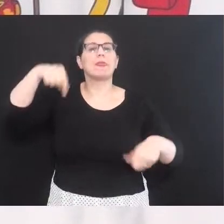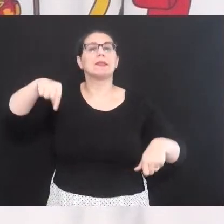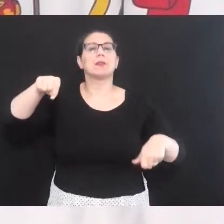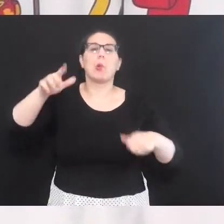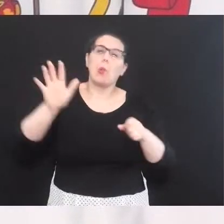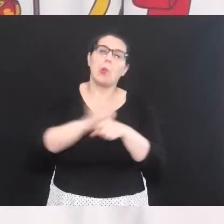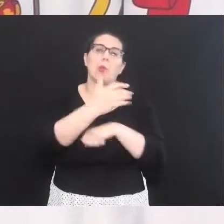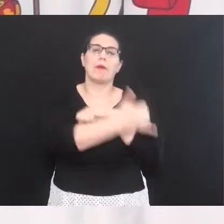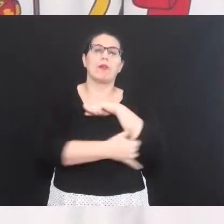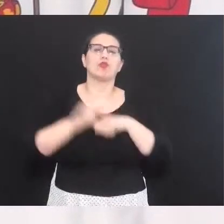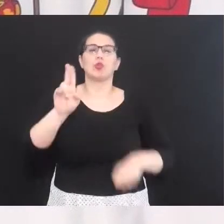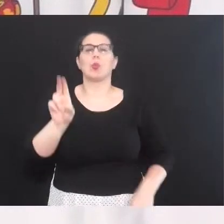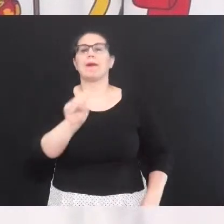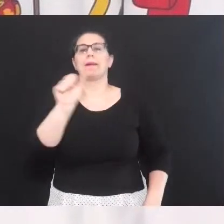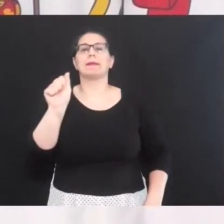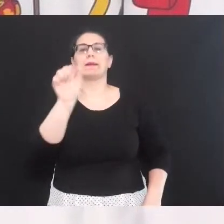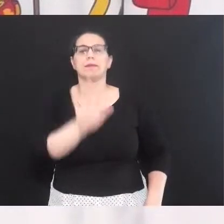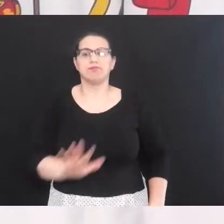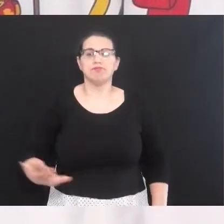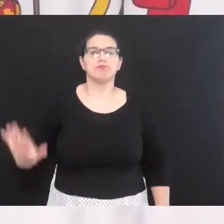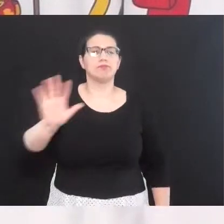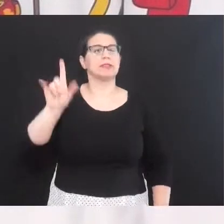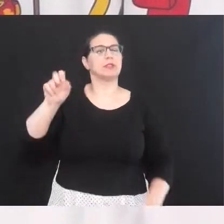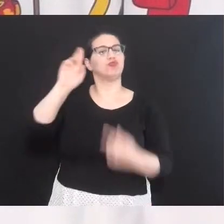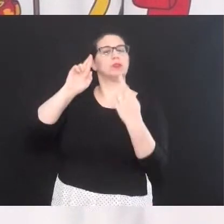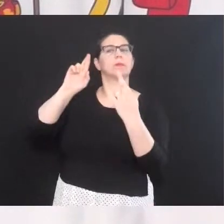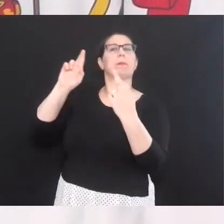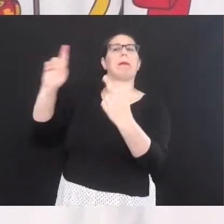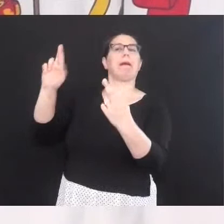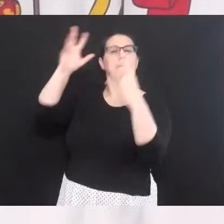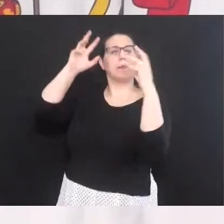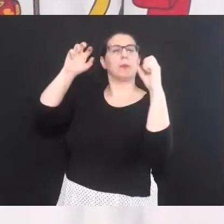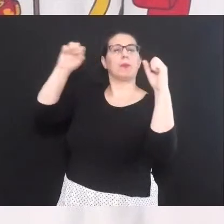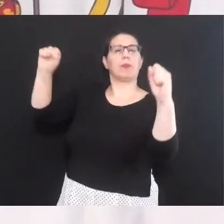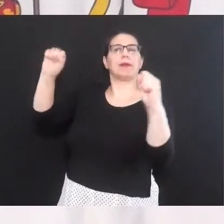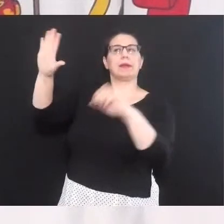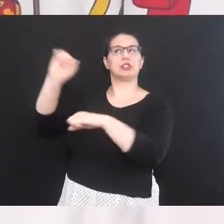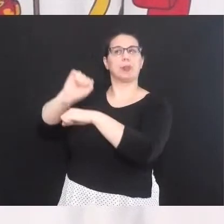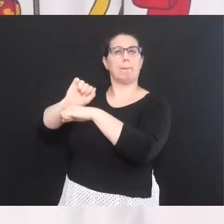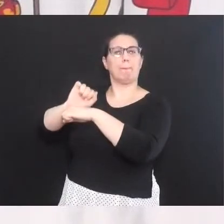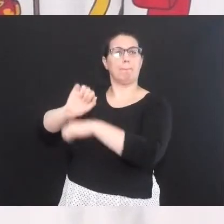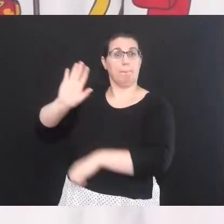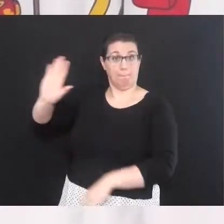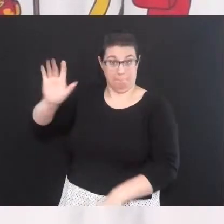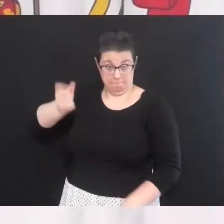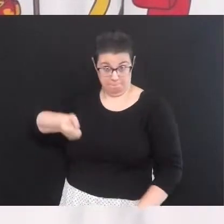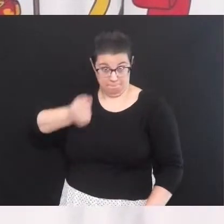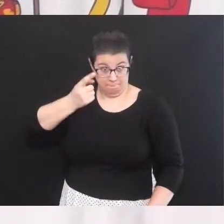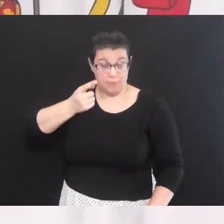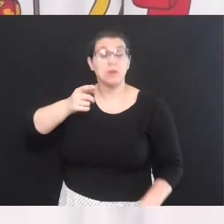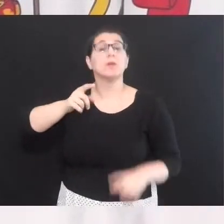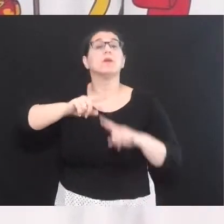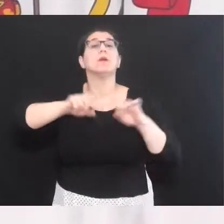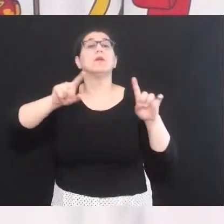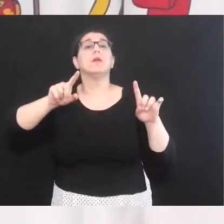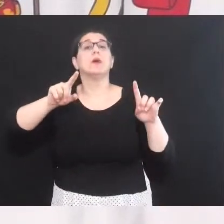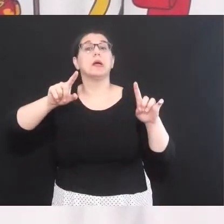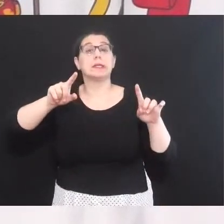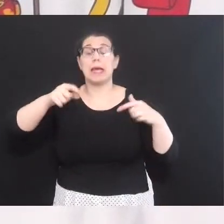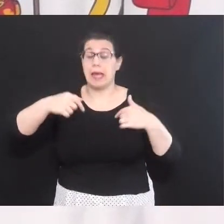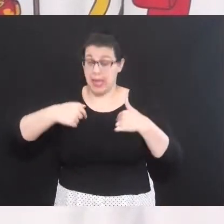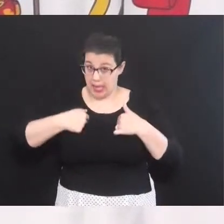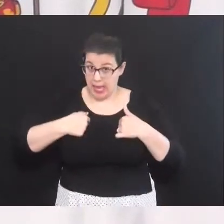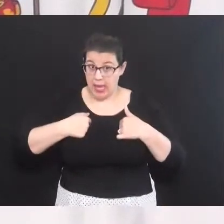to the position. That's all there is to it. But without any question in my mind, I absolutely